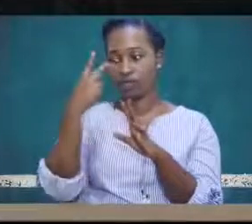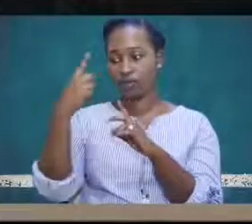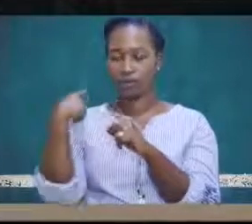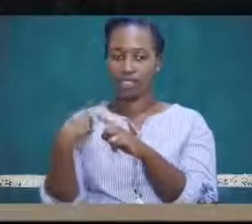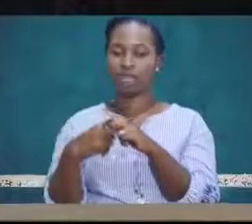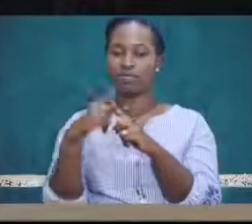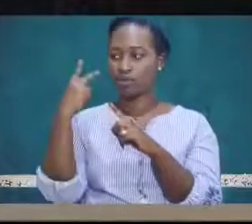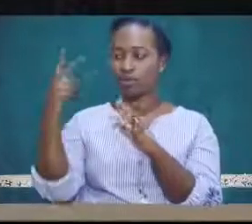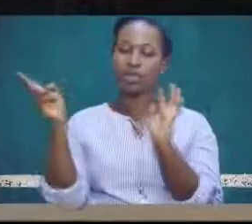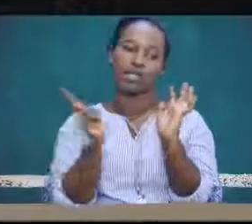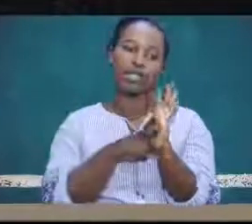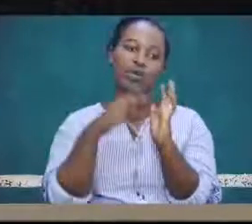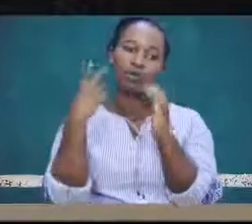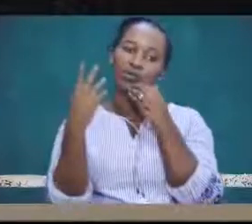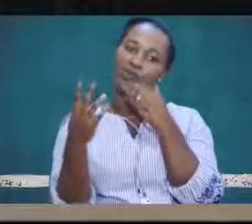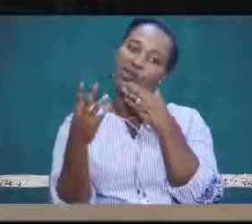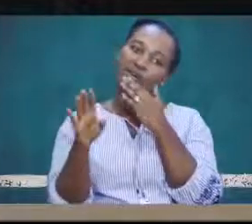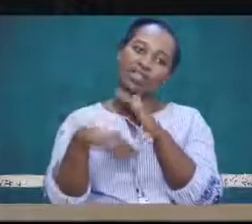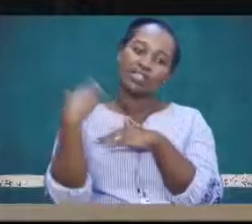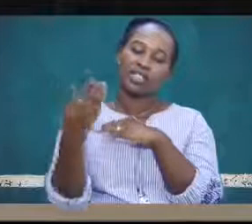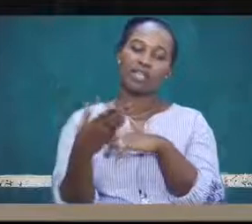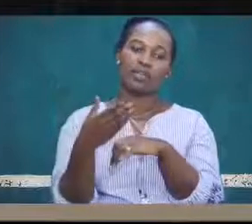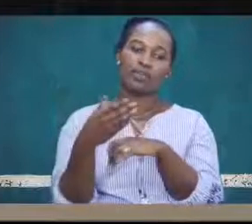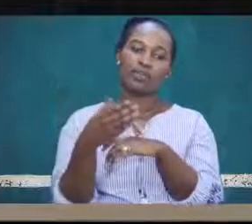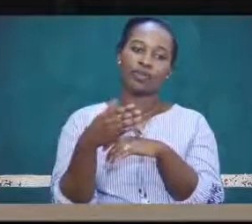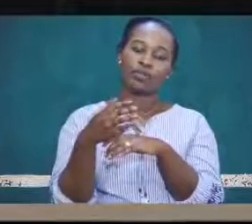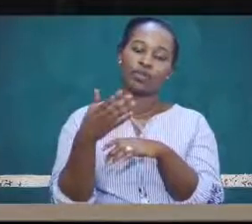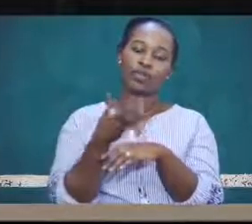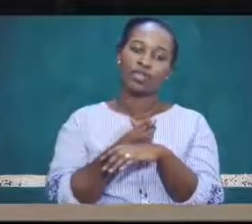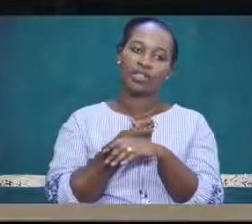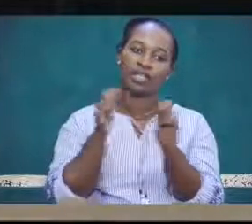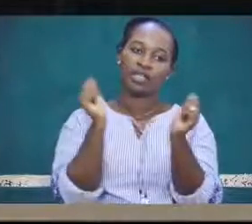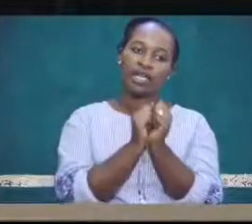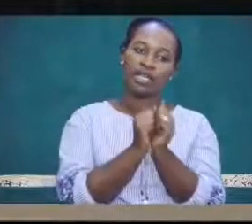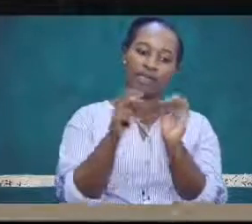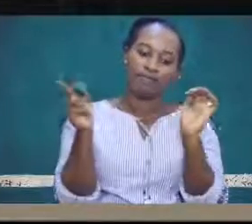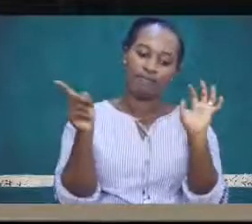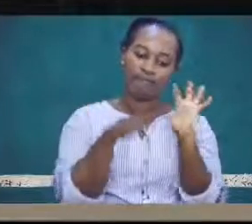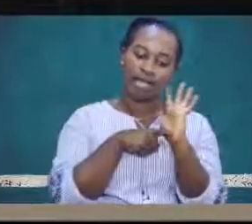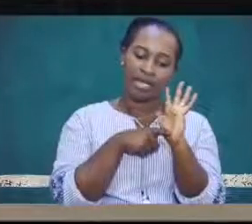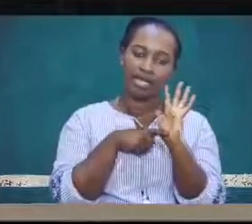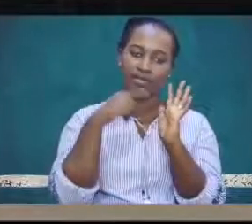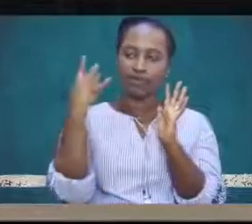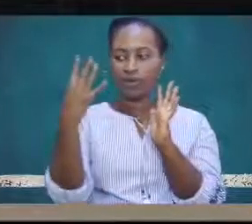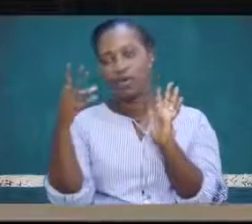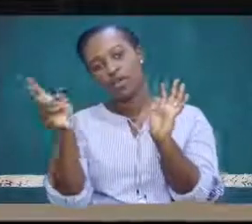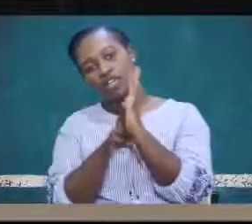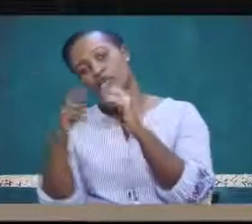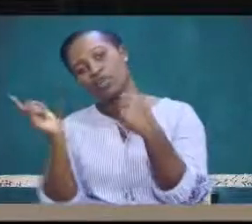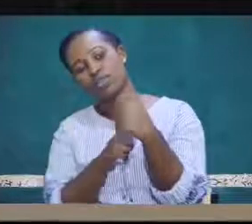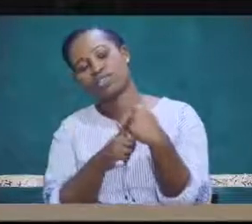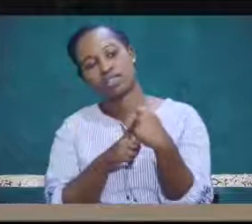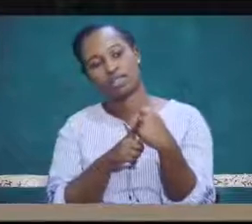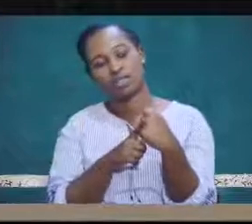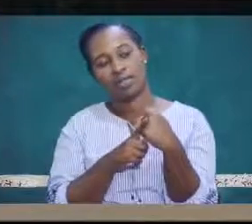times 2, which is 4. And when you work out this, 10 minus 4, you will get 6.